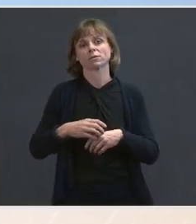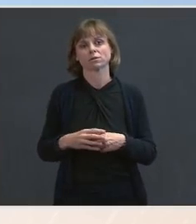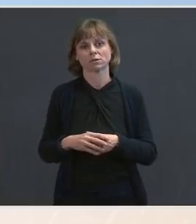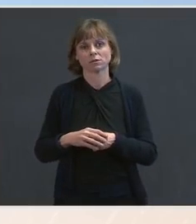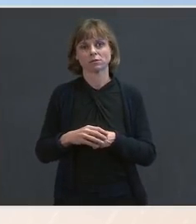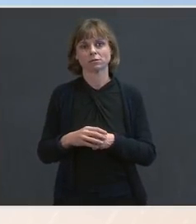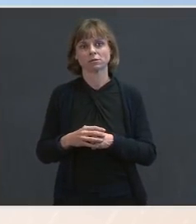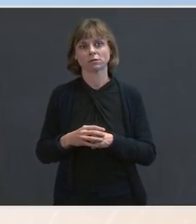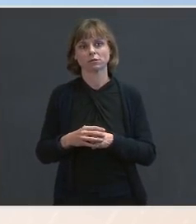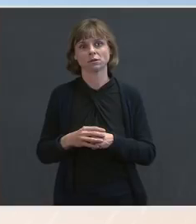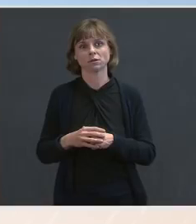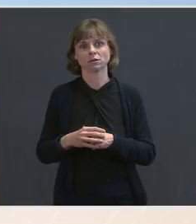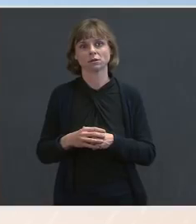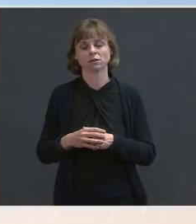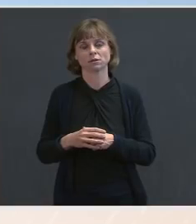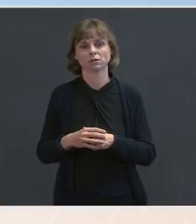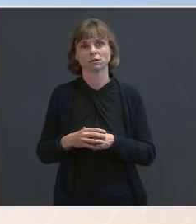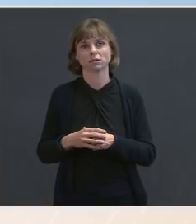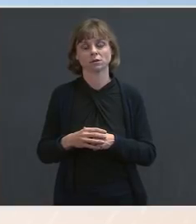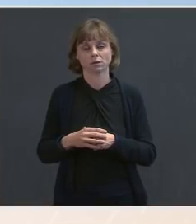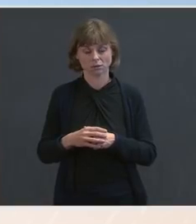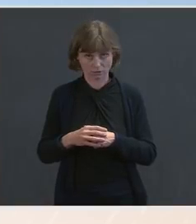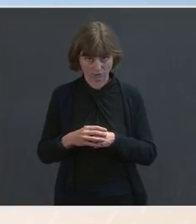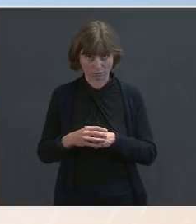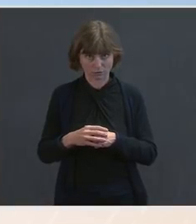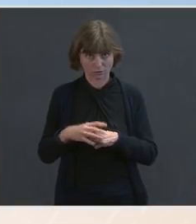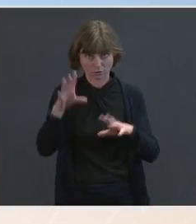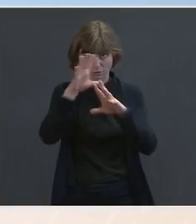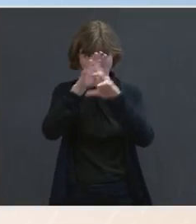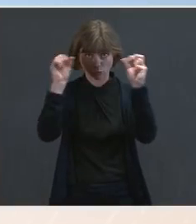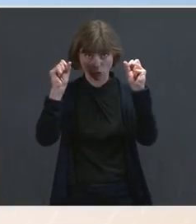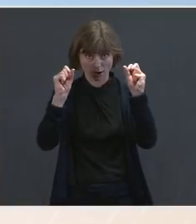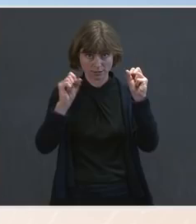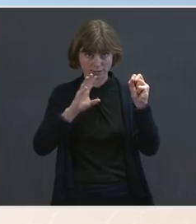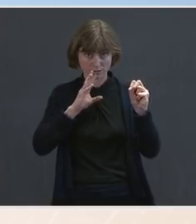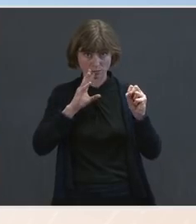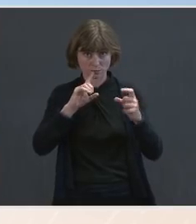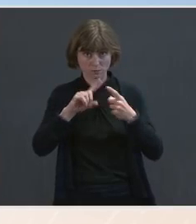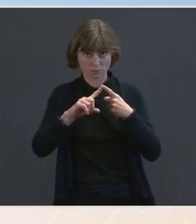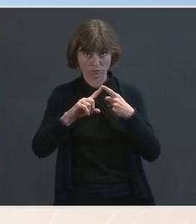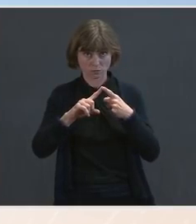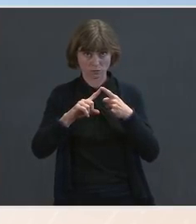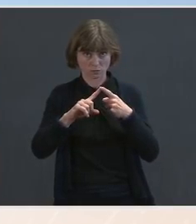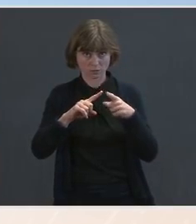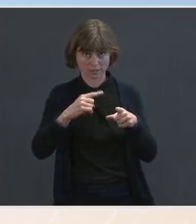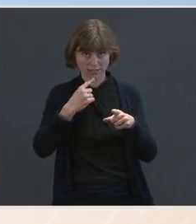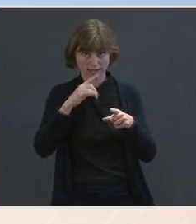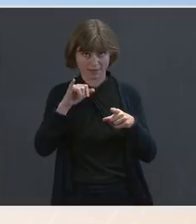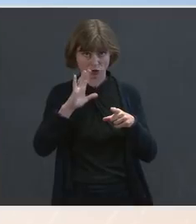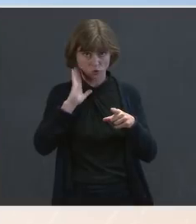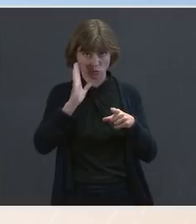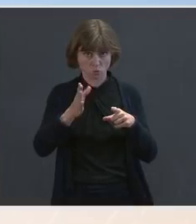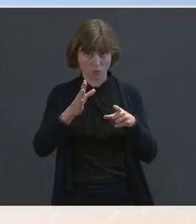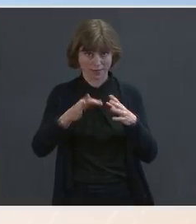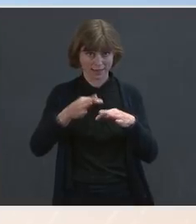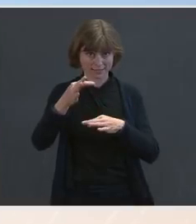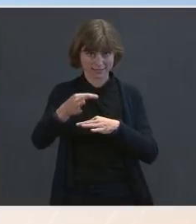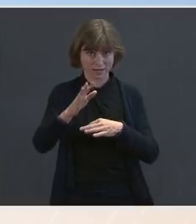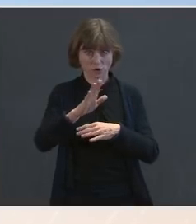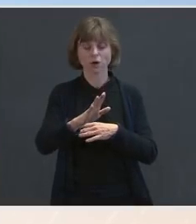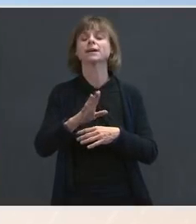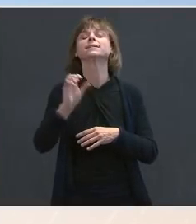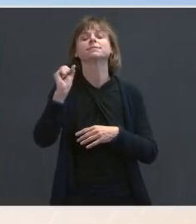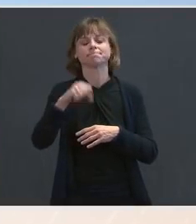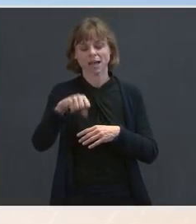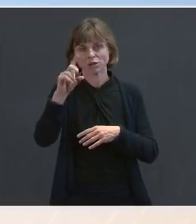just a quick follow-up. Did the president directly speak to Alabama Governor Kay Ivey, who's actually said that she's going to extend her? She did,